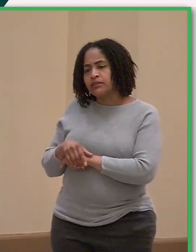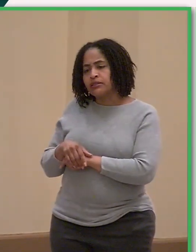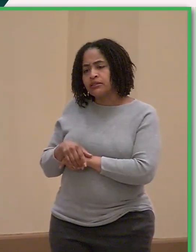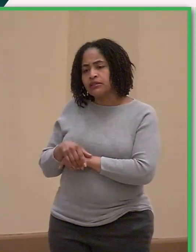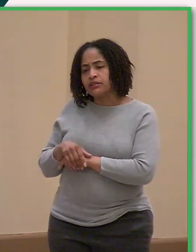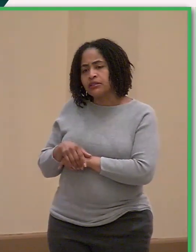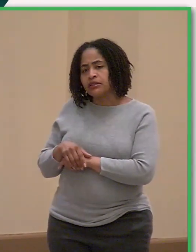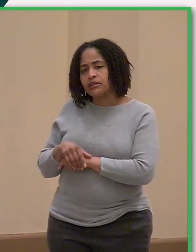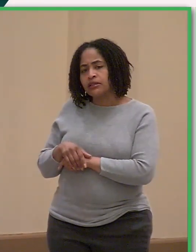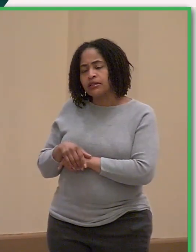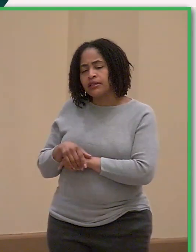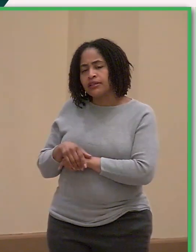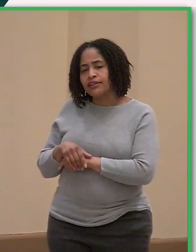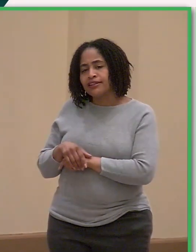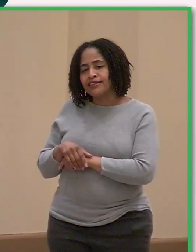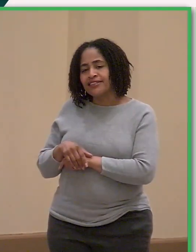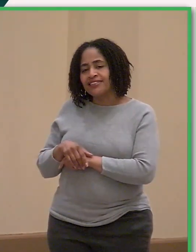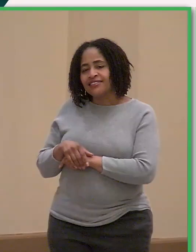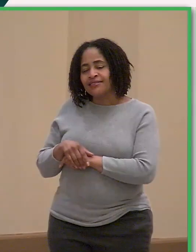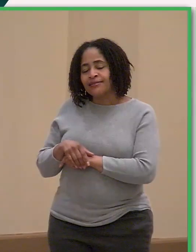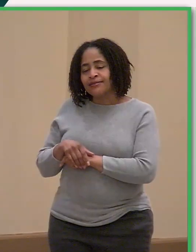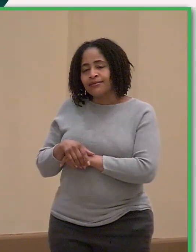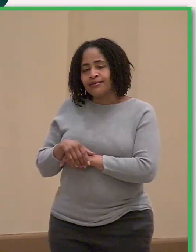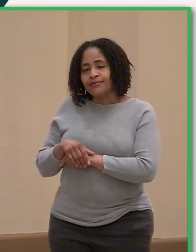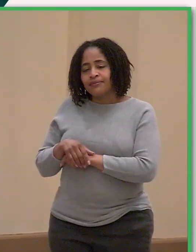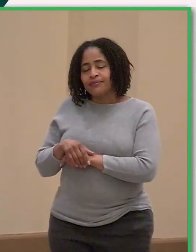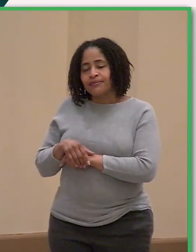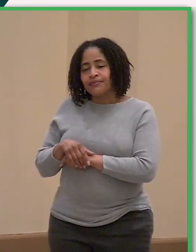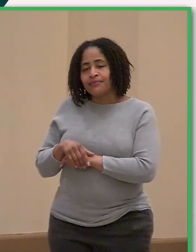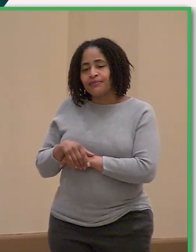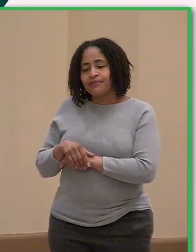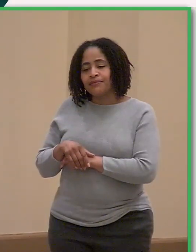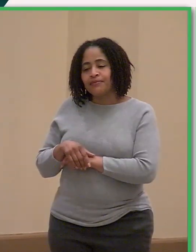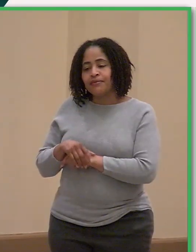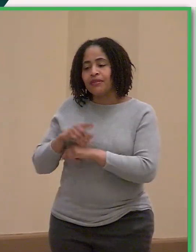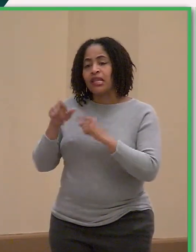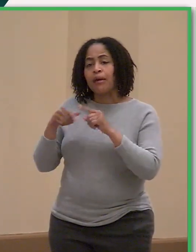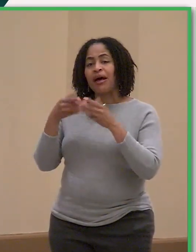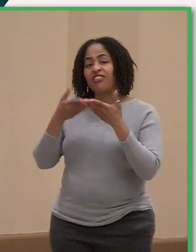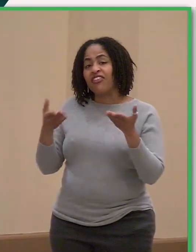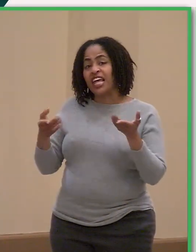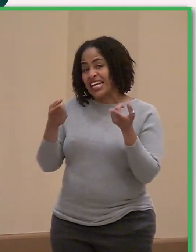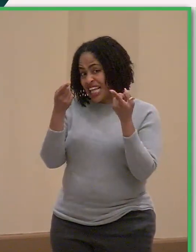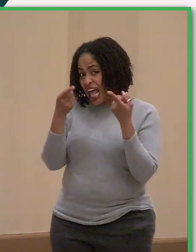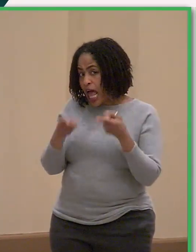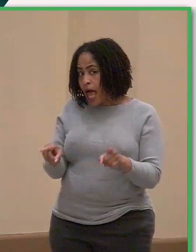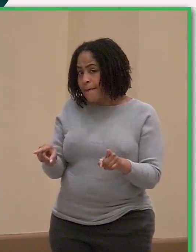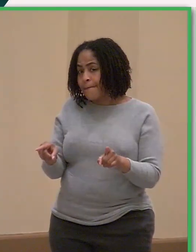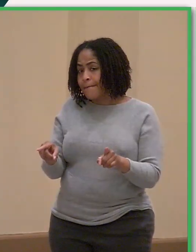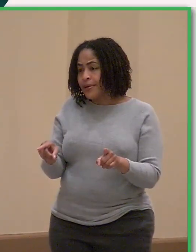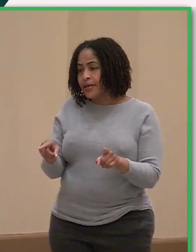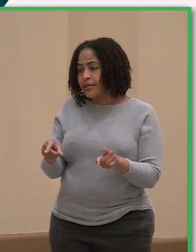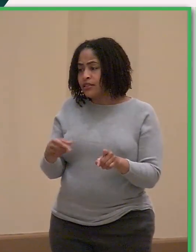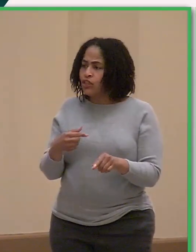concerning what happened to me at